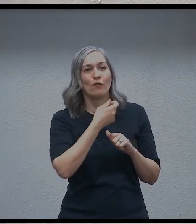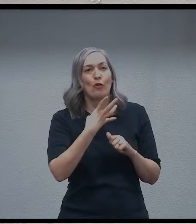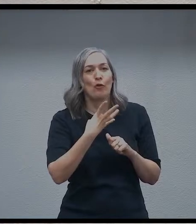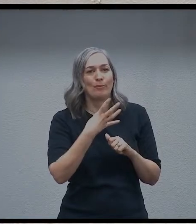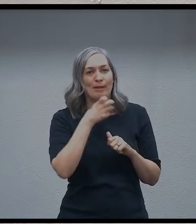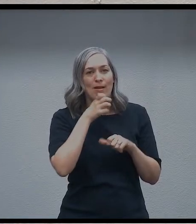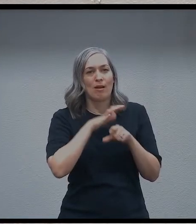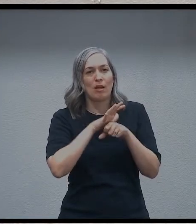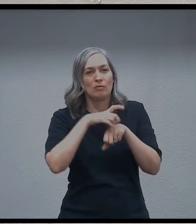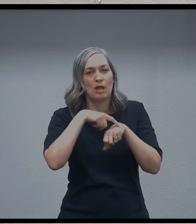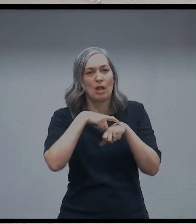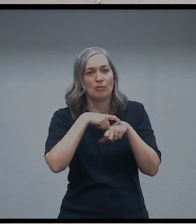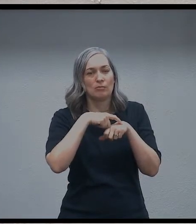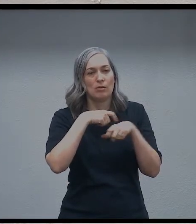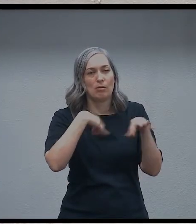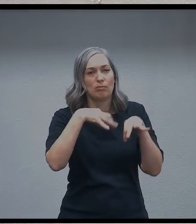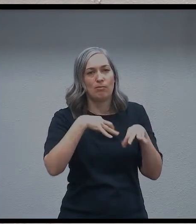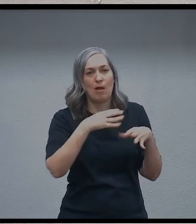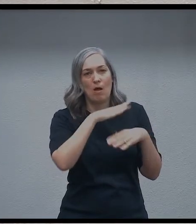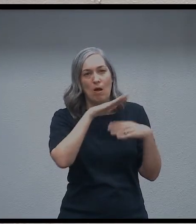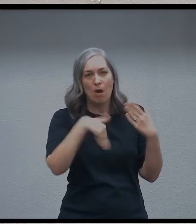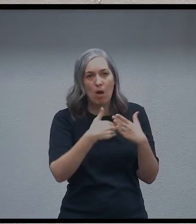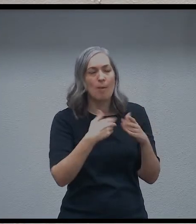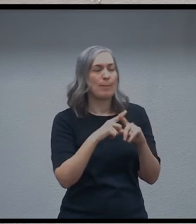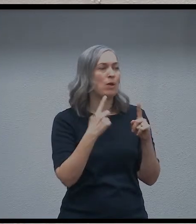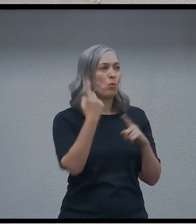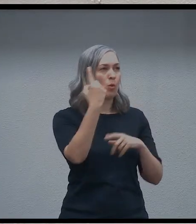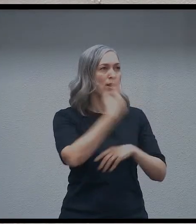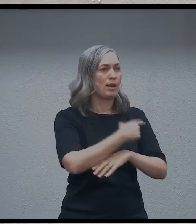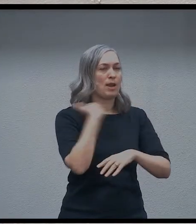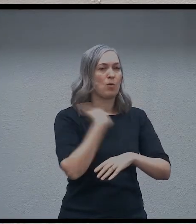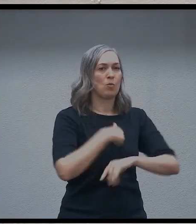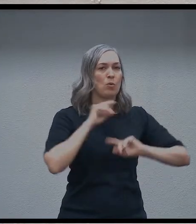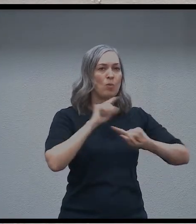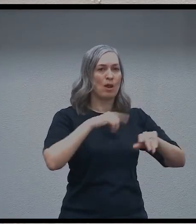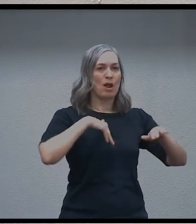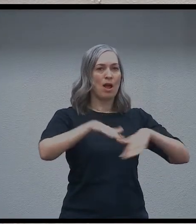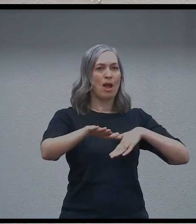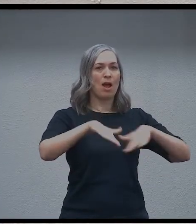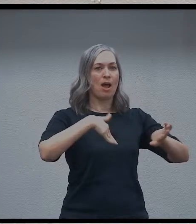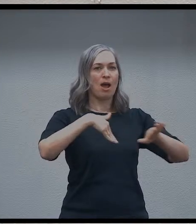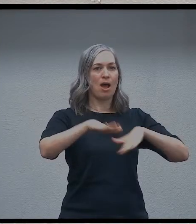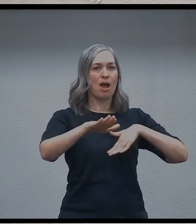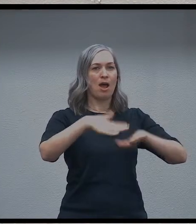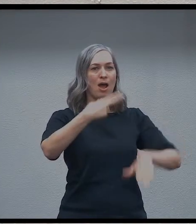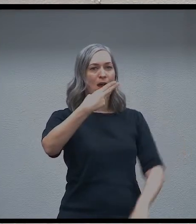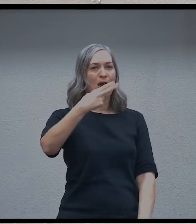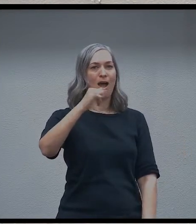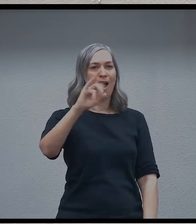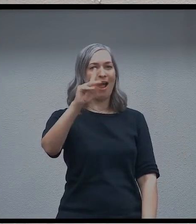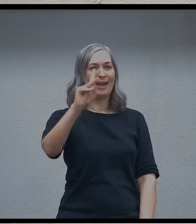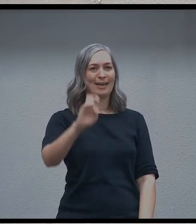name is there was one day where we were going on a hike, quote unquote hike.